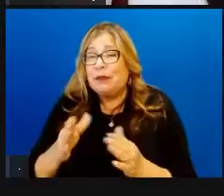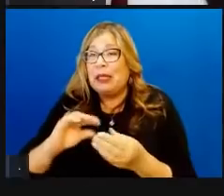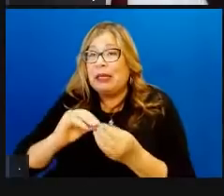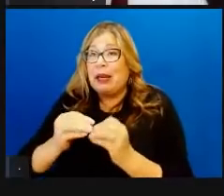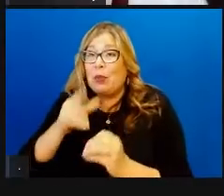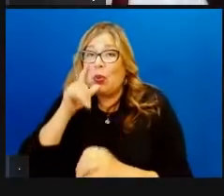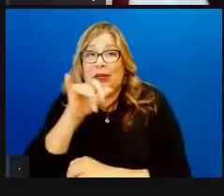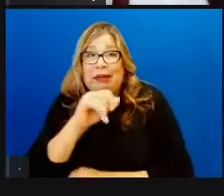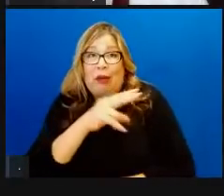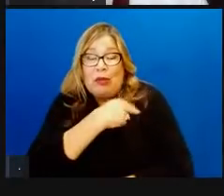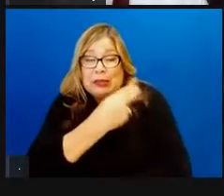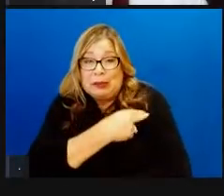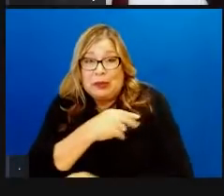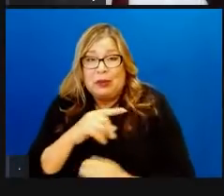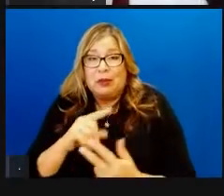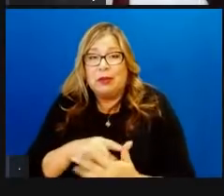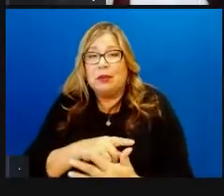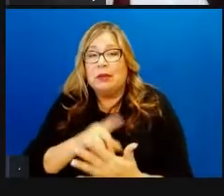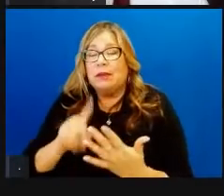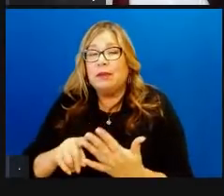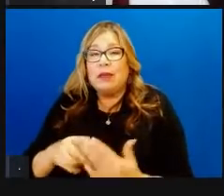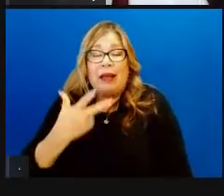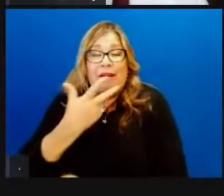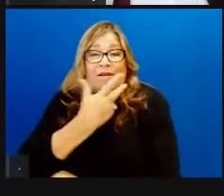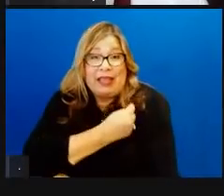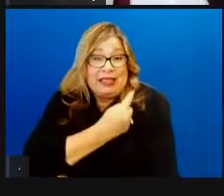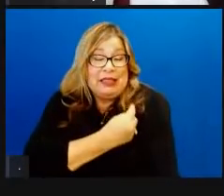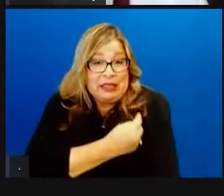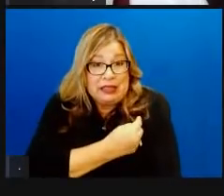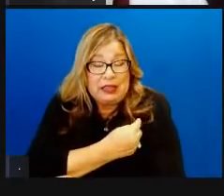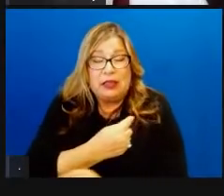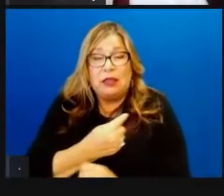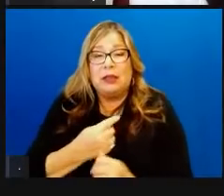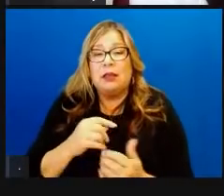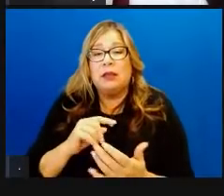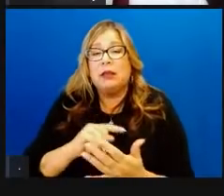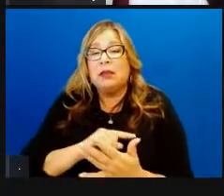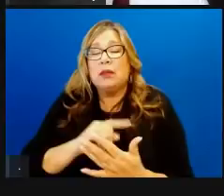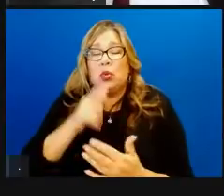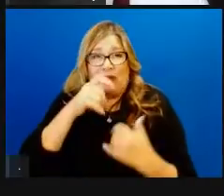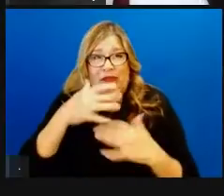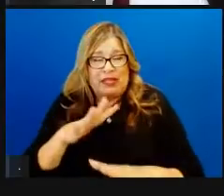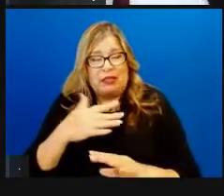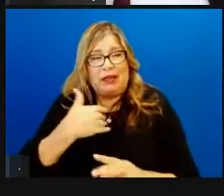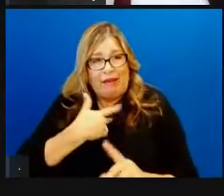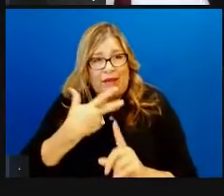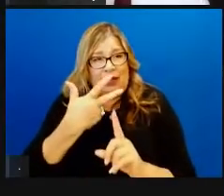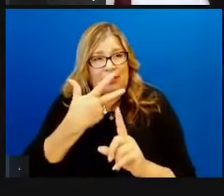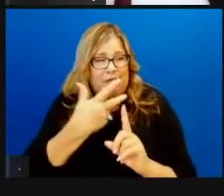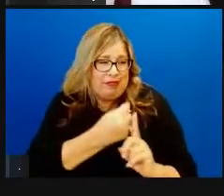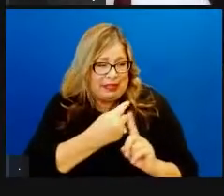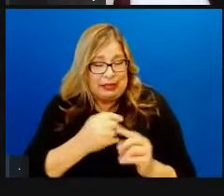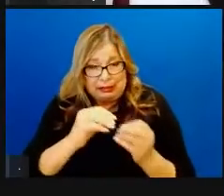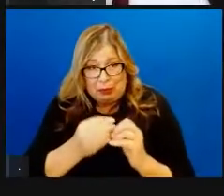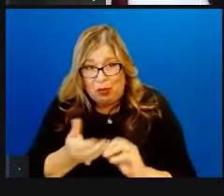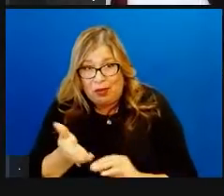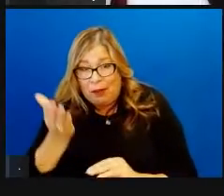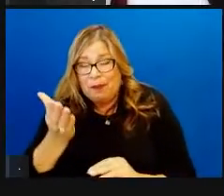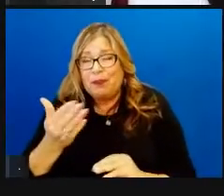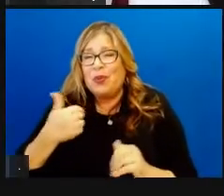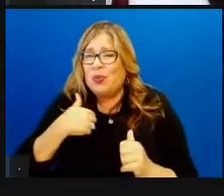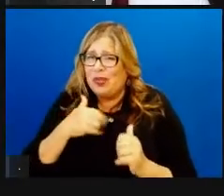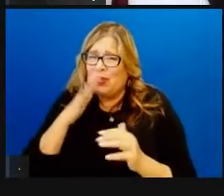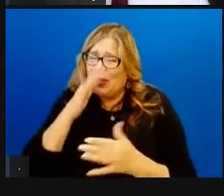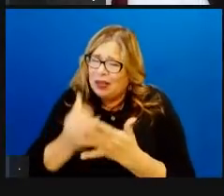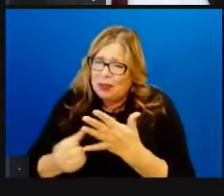lives, but their impact takes weeks to make a difference. So we will continue to prioritize getting vaccine rates up in students and use this